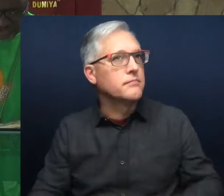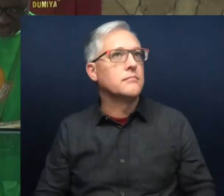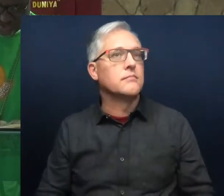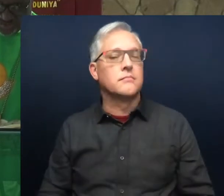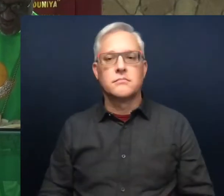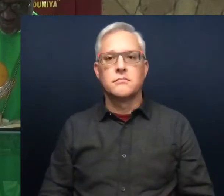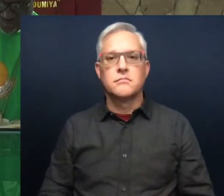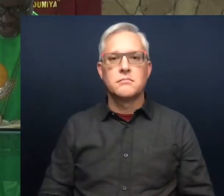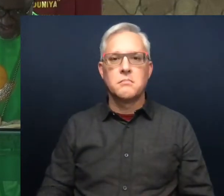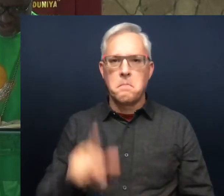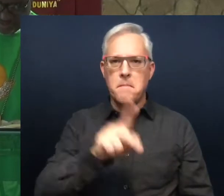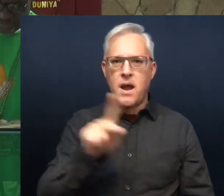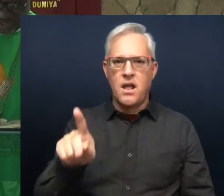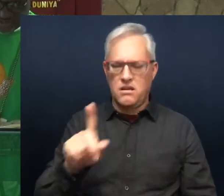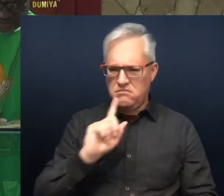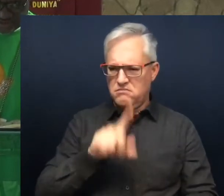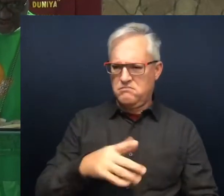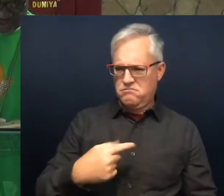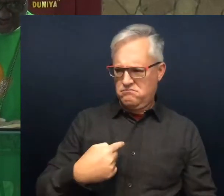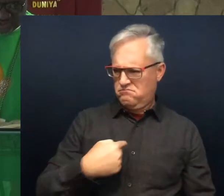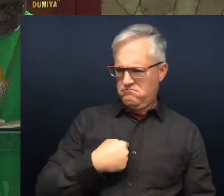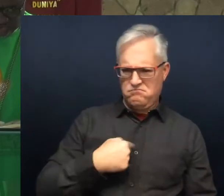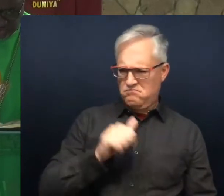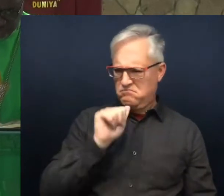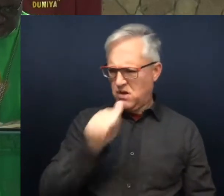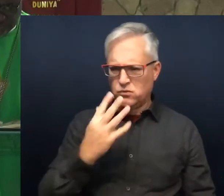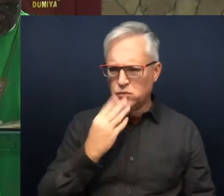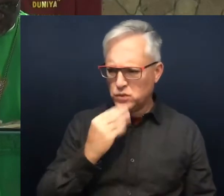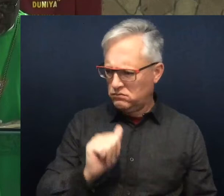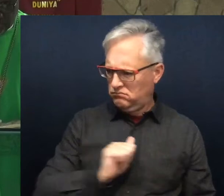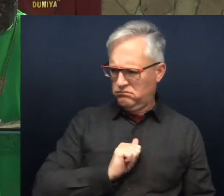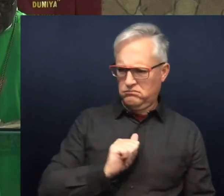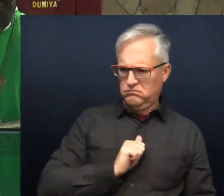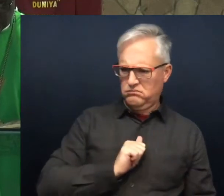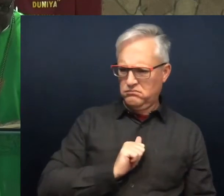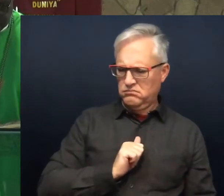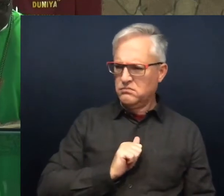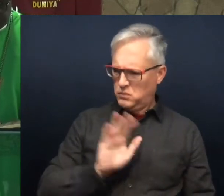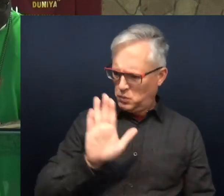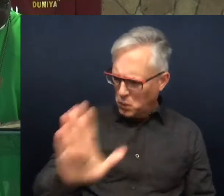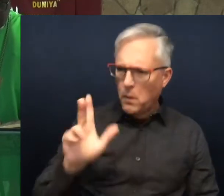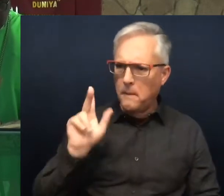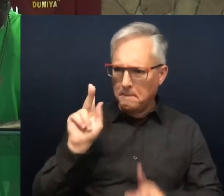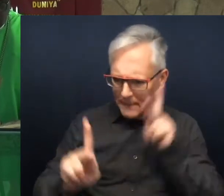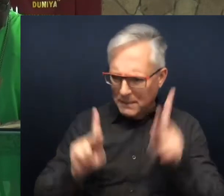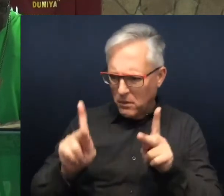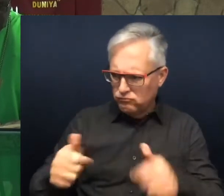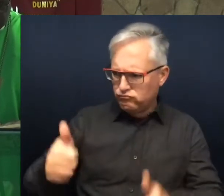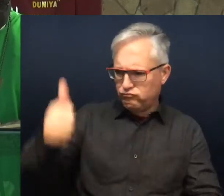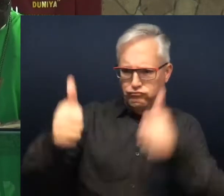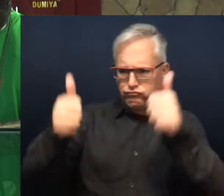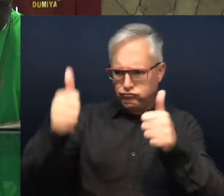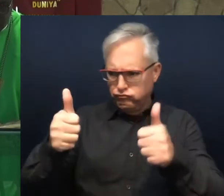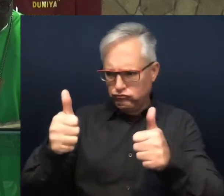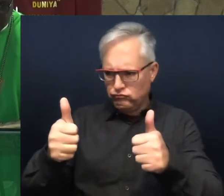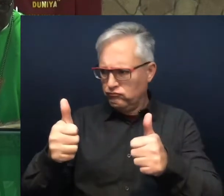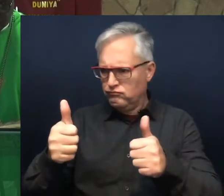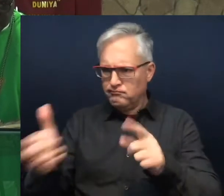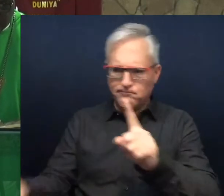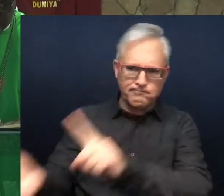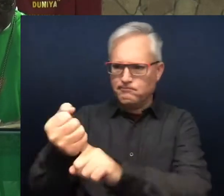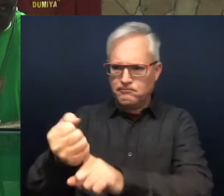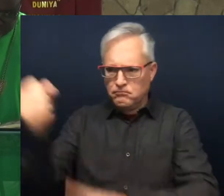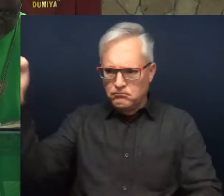"Am I a Jew?" Pilate replied. "It was your people and your chief priests who handed you over to